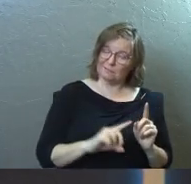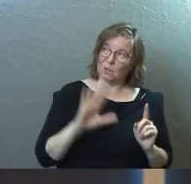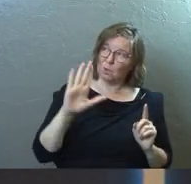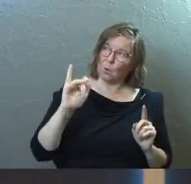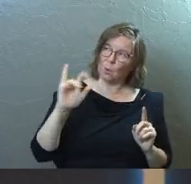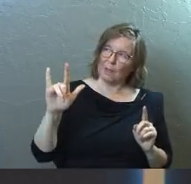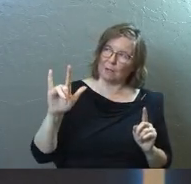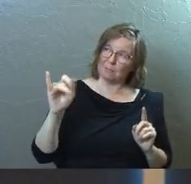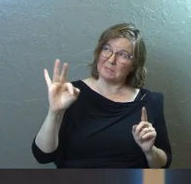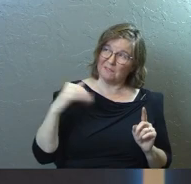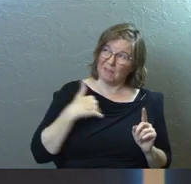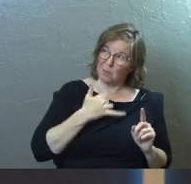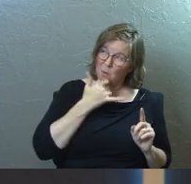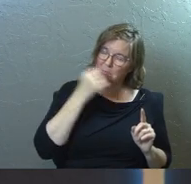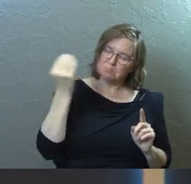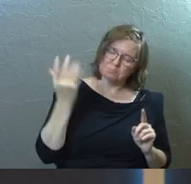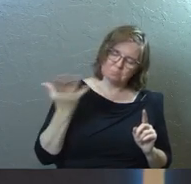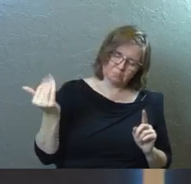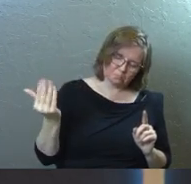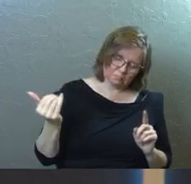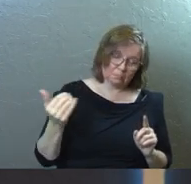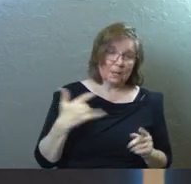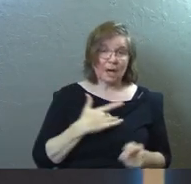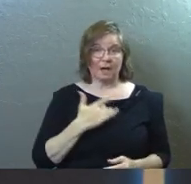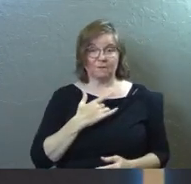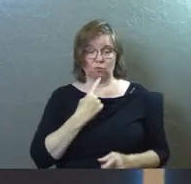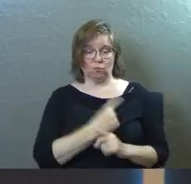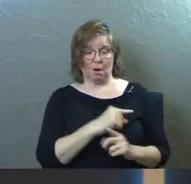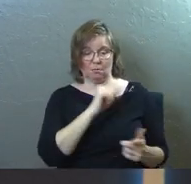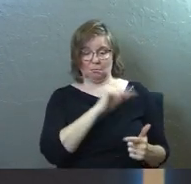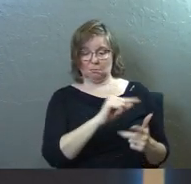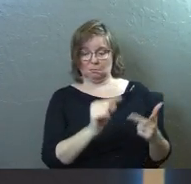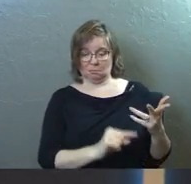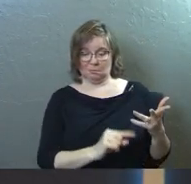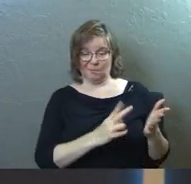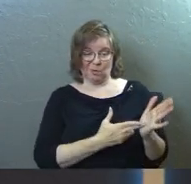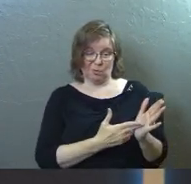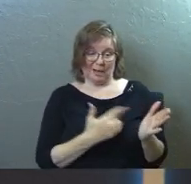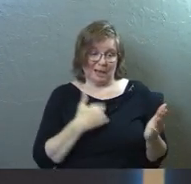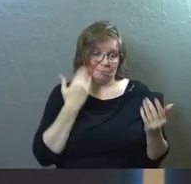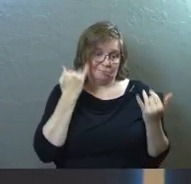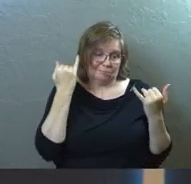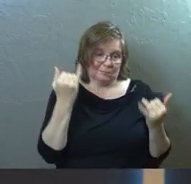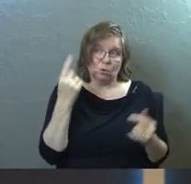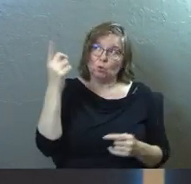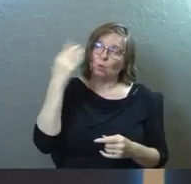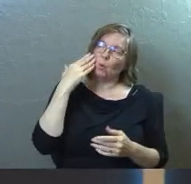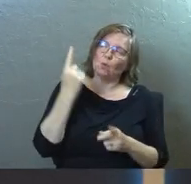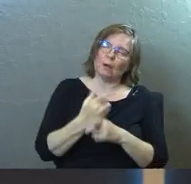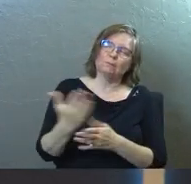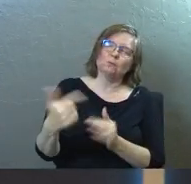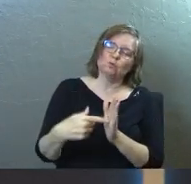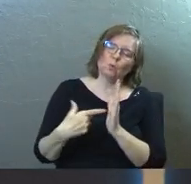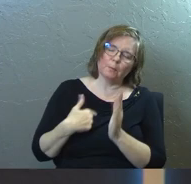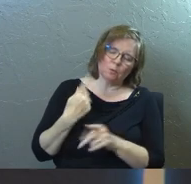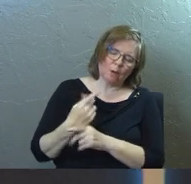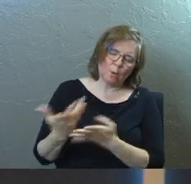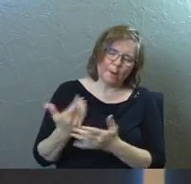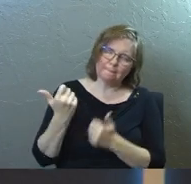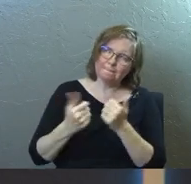will be done. Amen. Here's what I feel is right, God, but truthfully, I have no idea what is right. Only you do, so show me what's right,